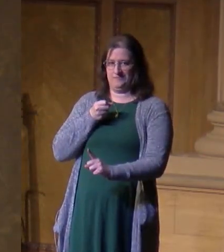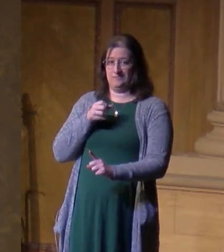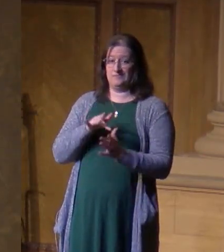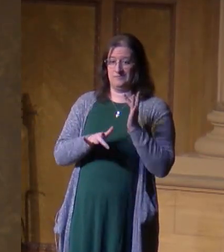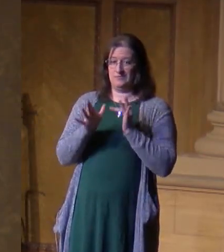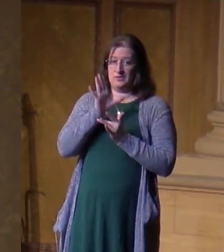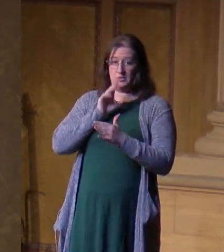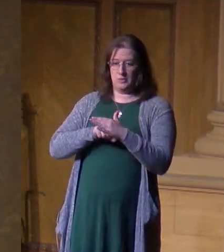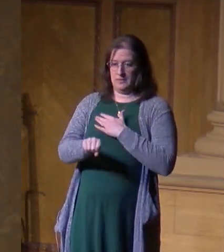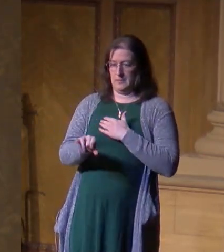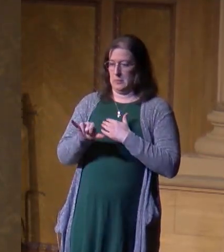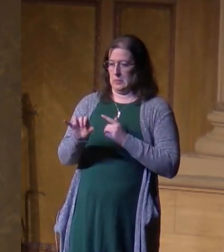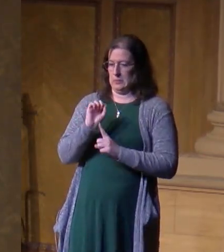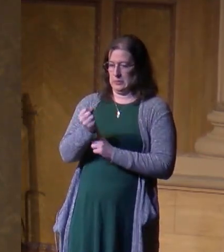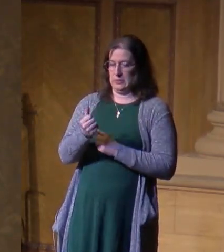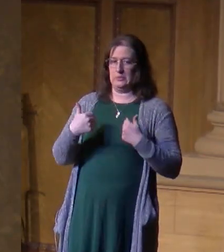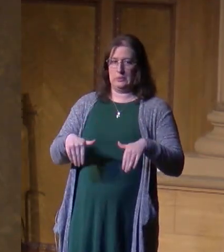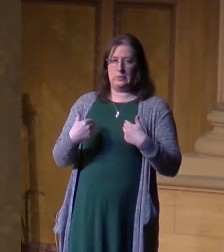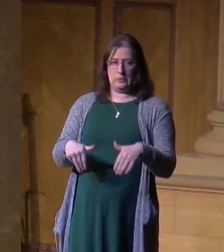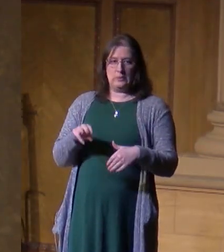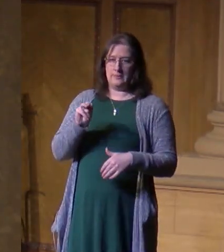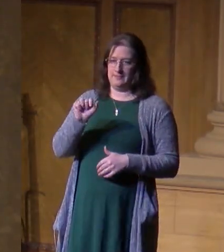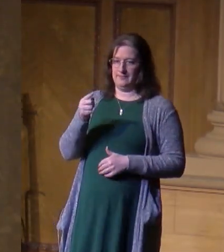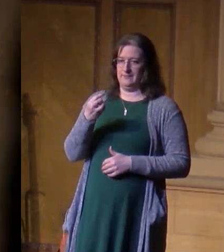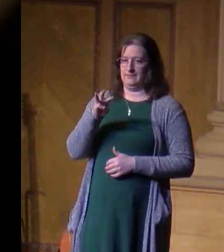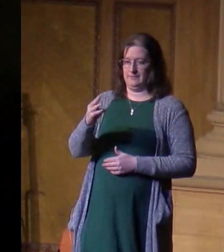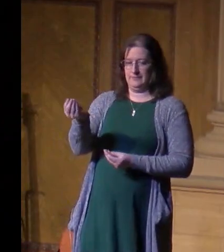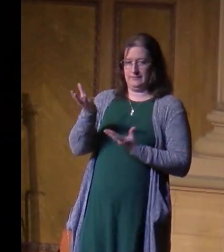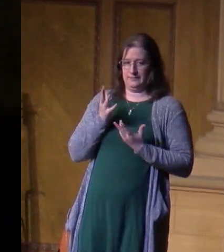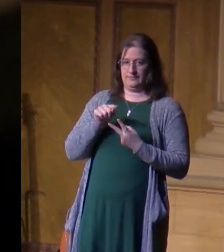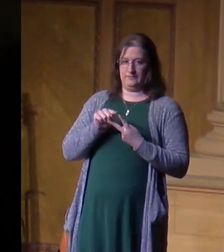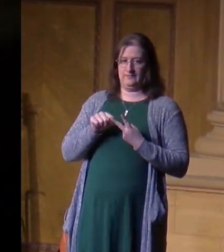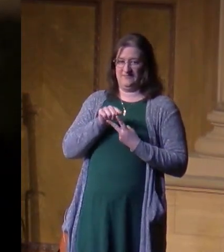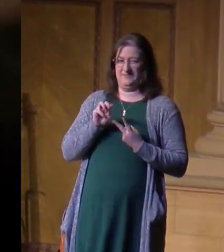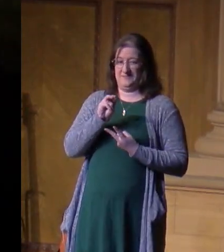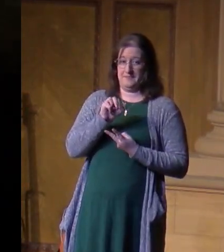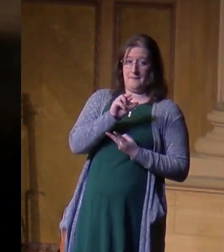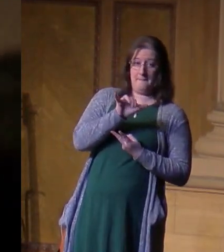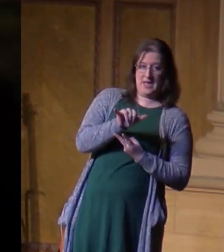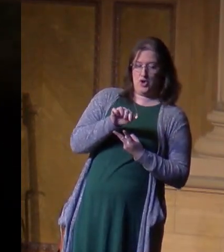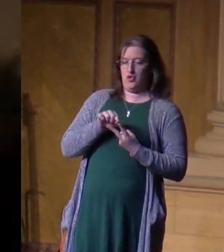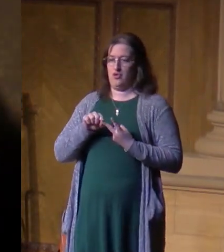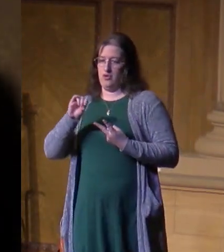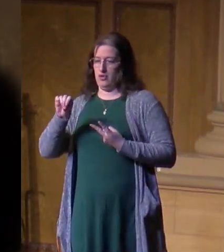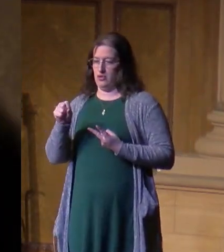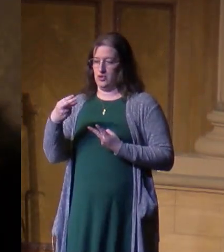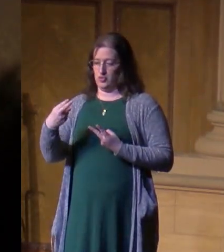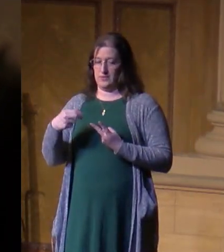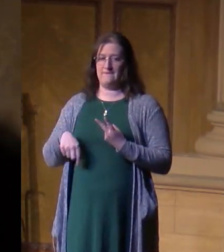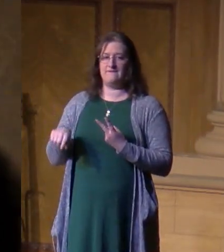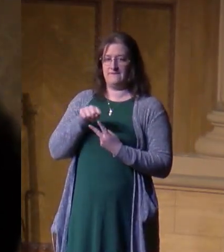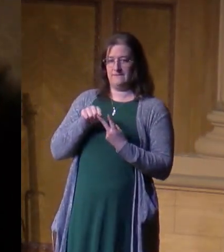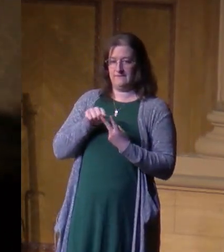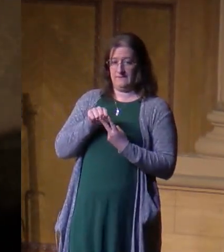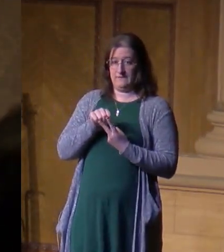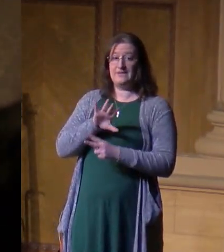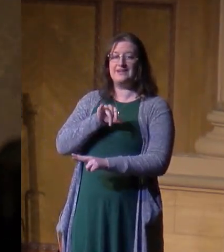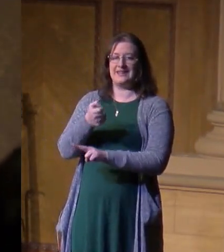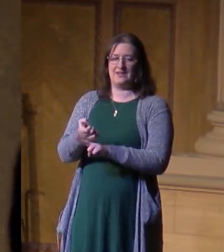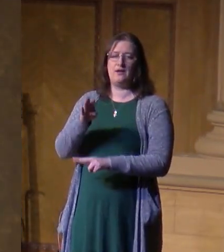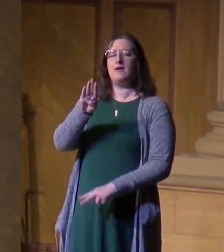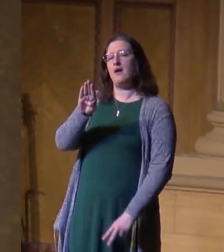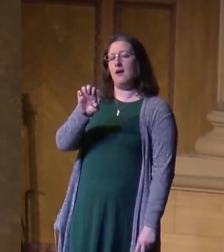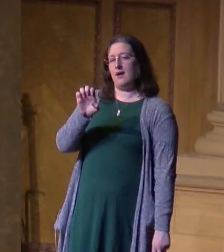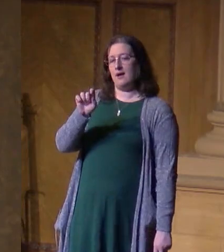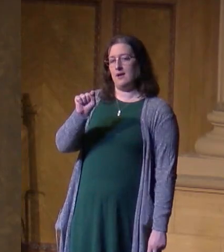would be born. Matthew tells us that, of course, there's Mary, and there's Joseph. And Matthew says that they're betrothed,